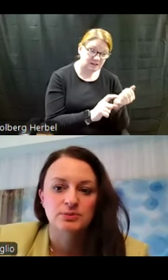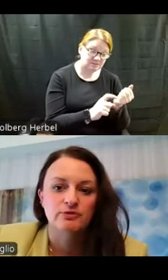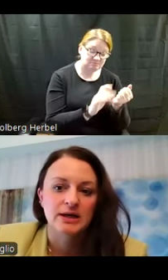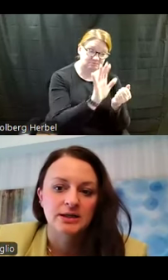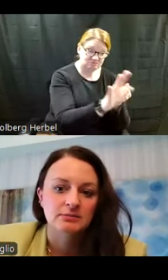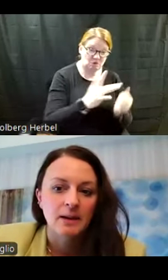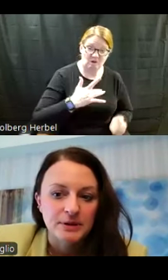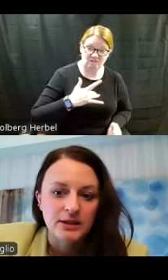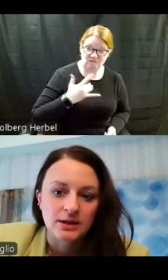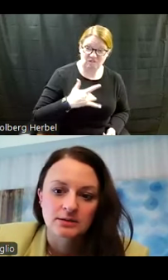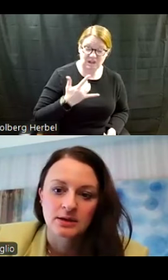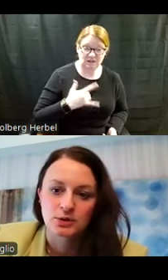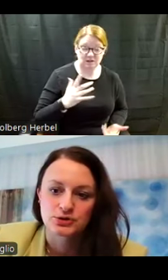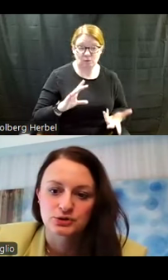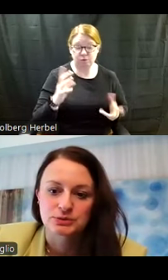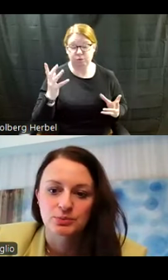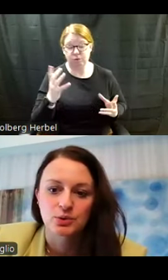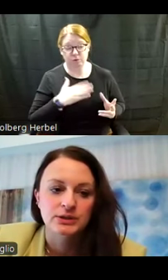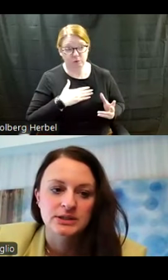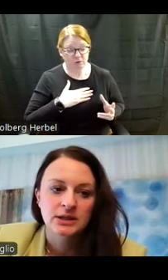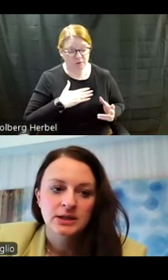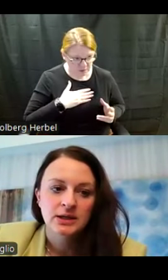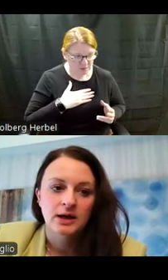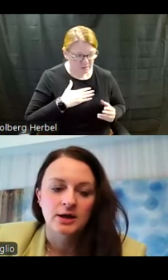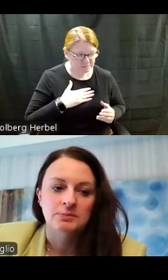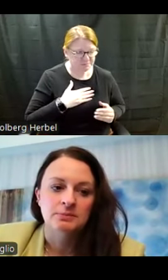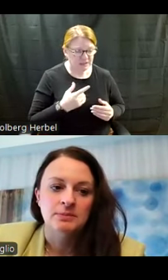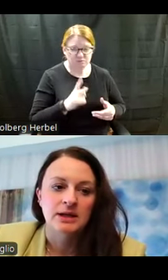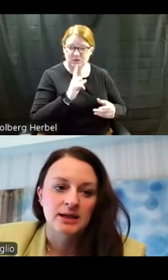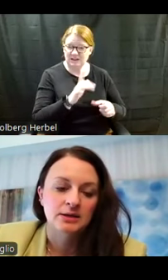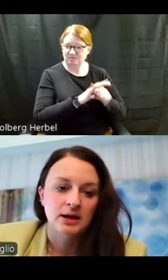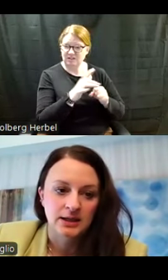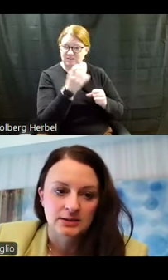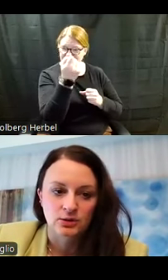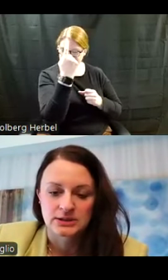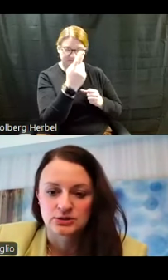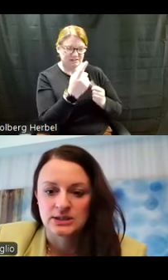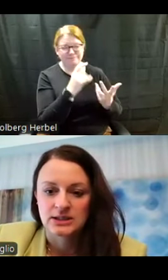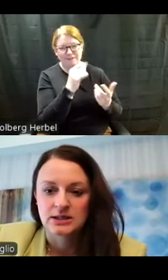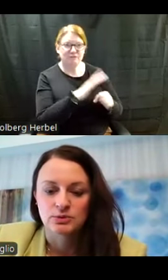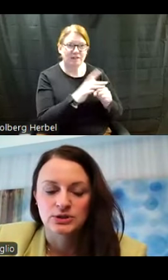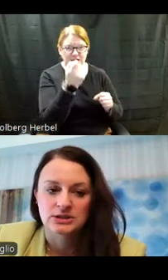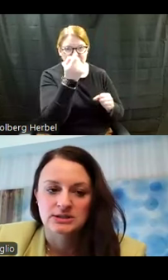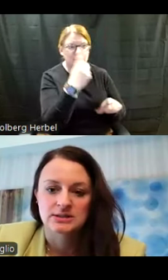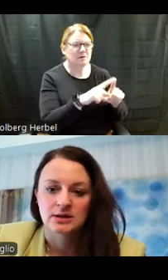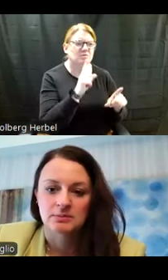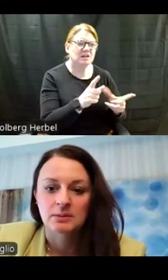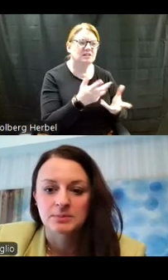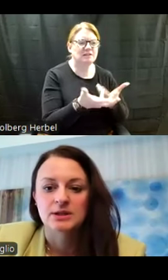family, providing empathy, emotional support. And then again, going to the E, which